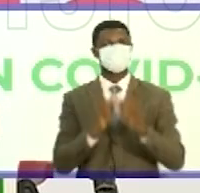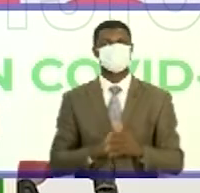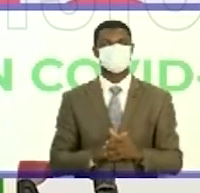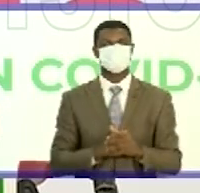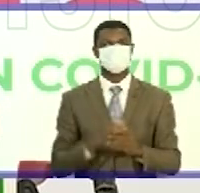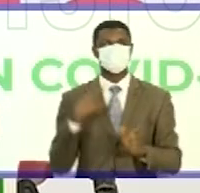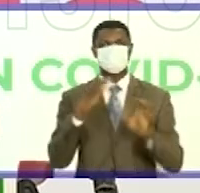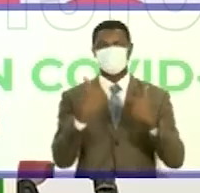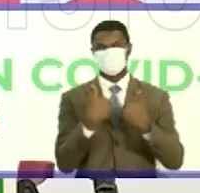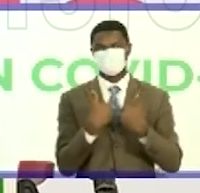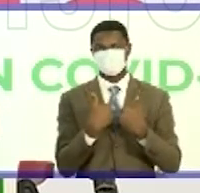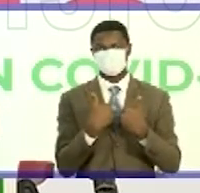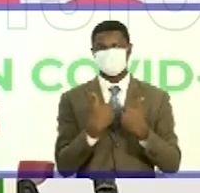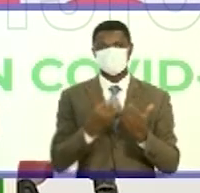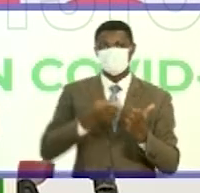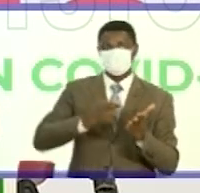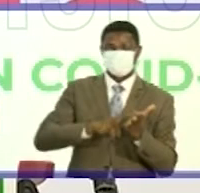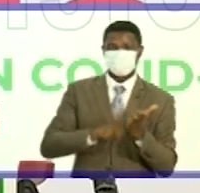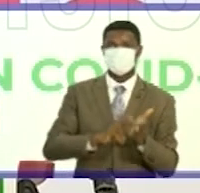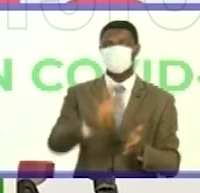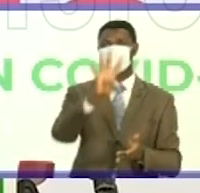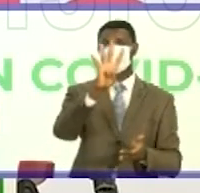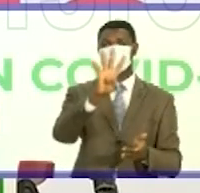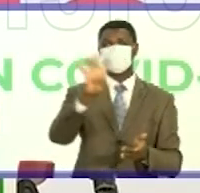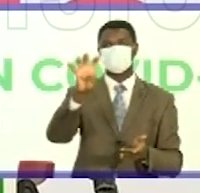we have on record